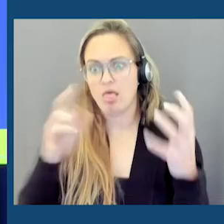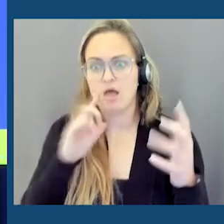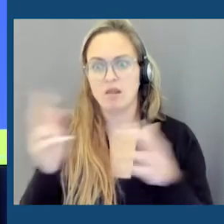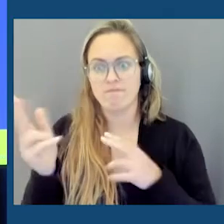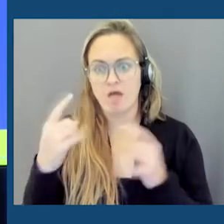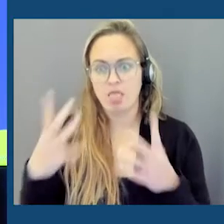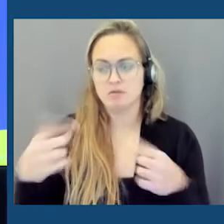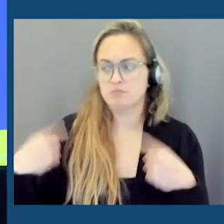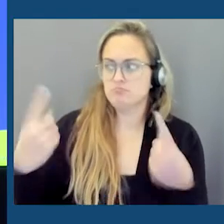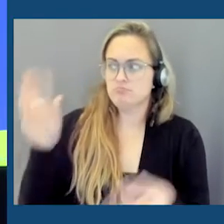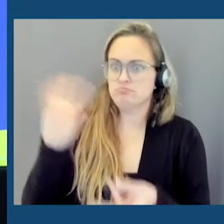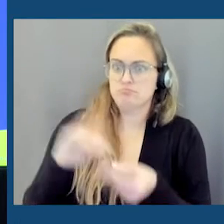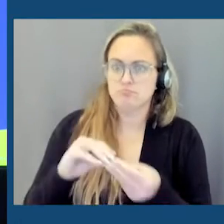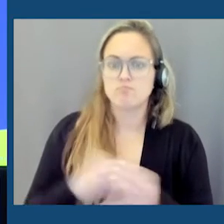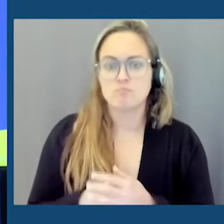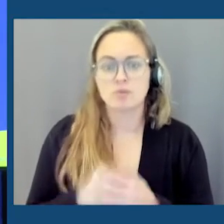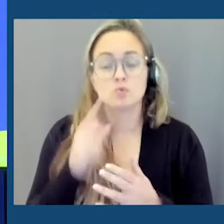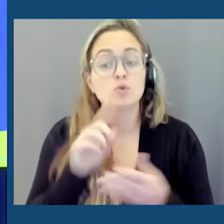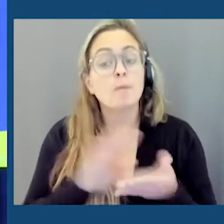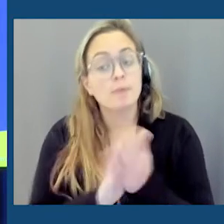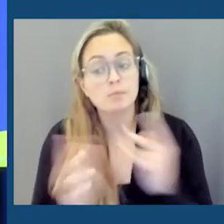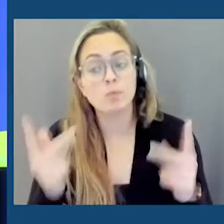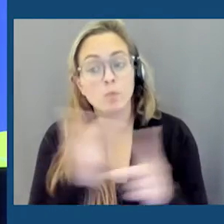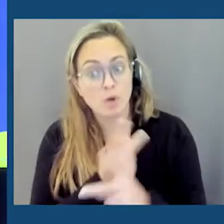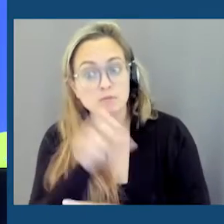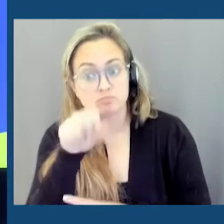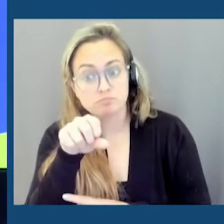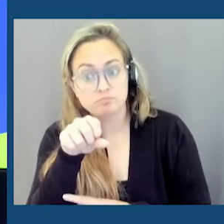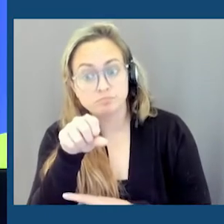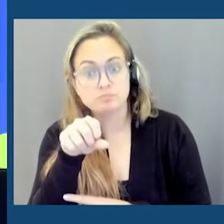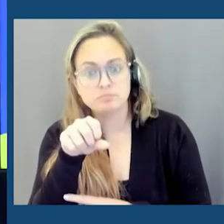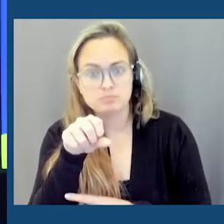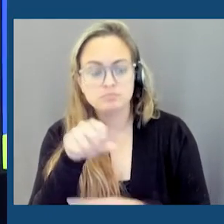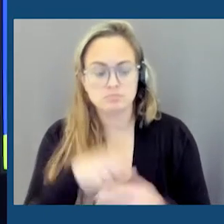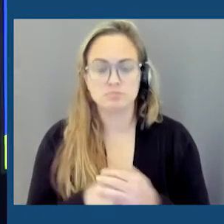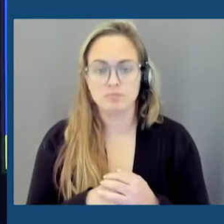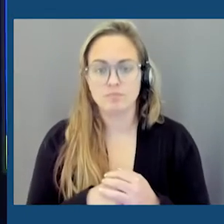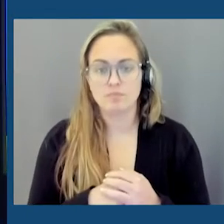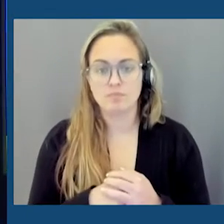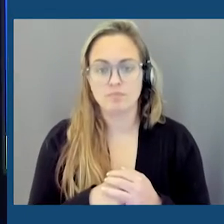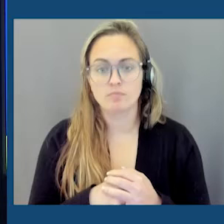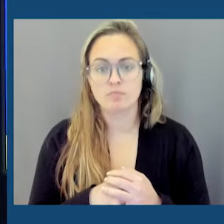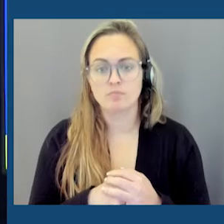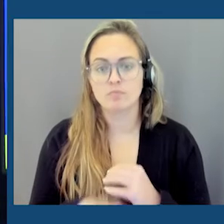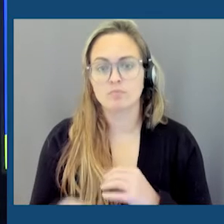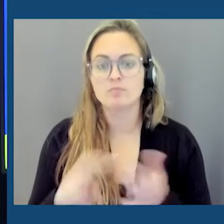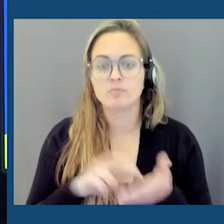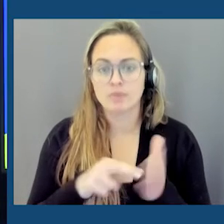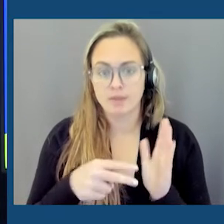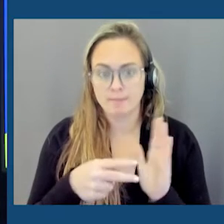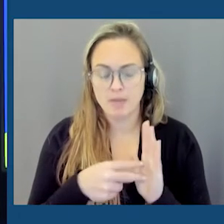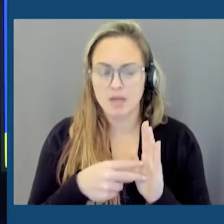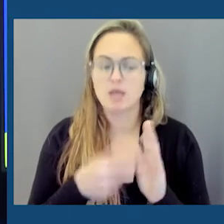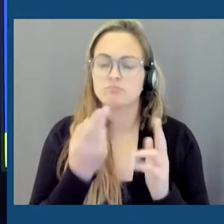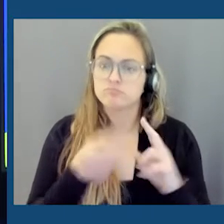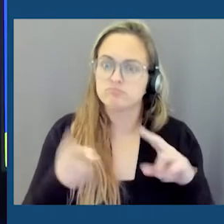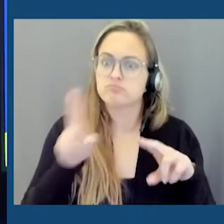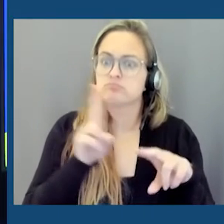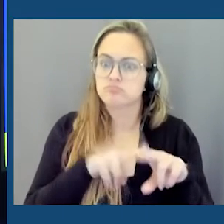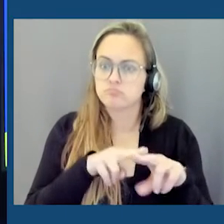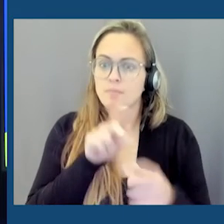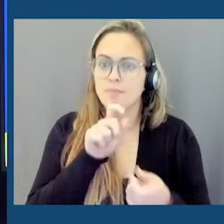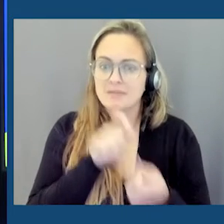saw that intensification of the concentration, and we saw, therefore, big increases in big areas like New York